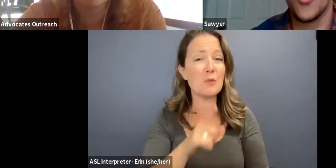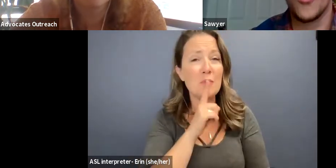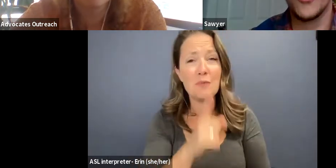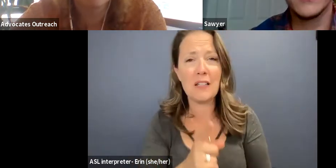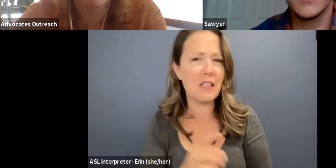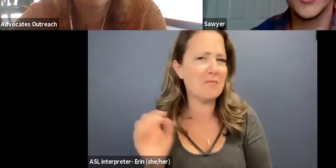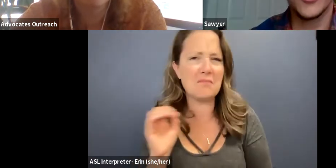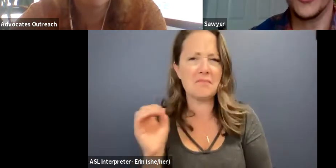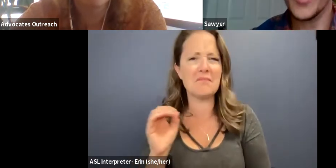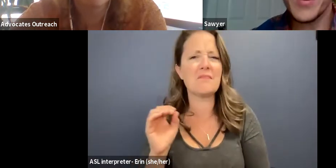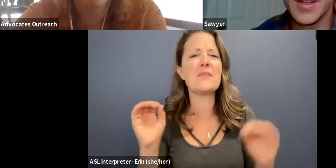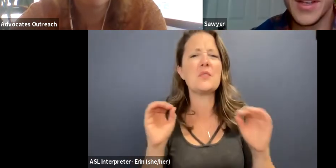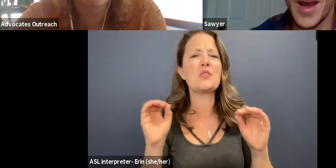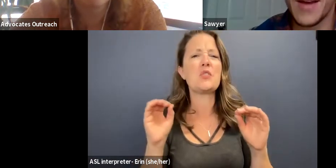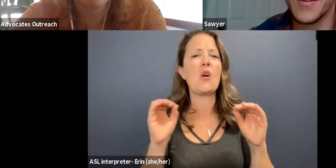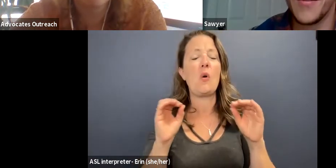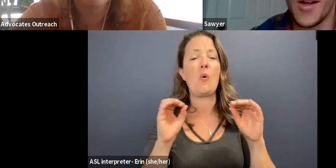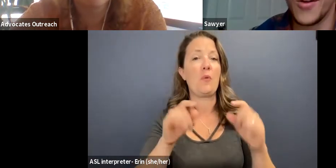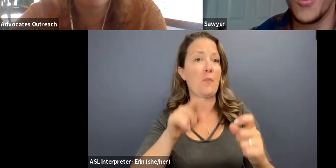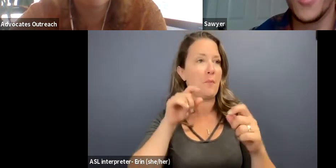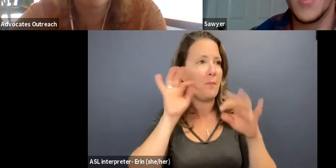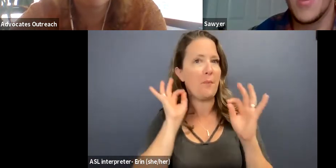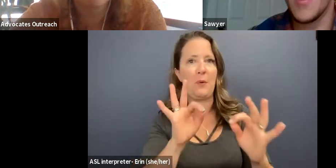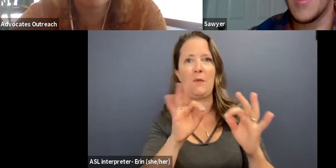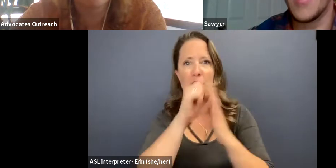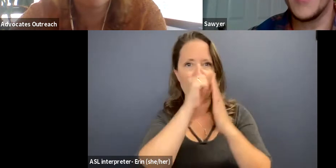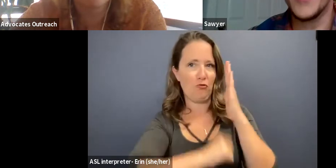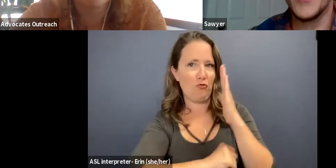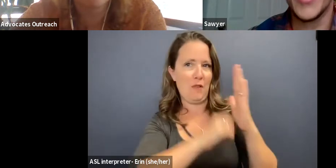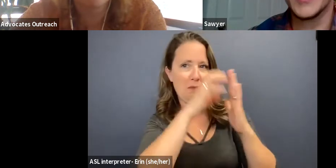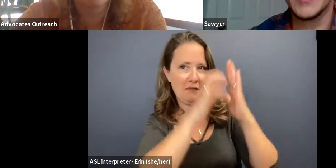in like teachable moments for all of these things. So